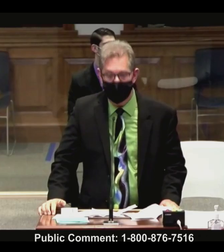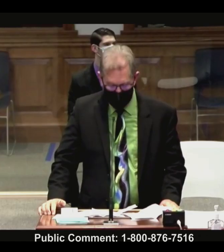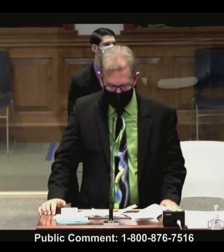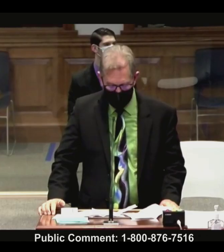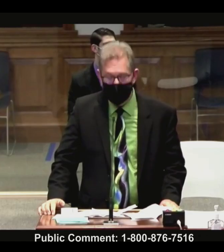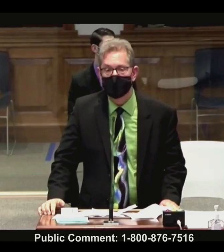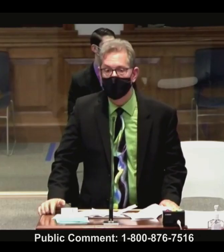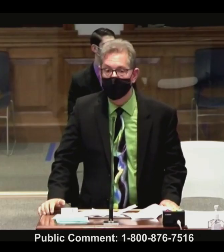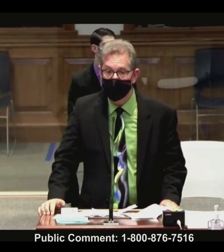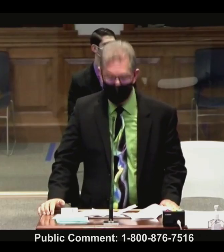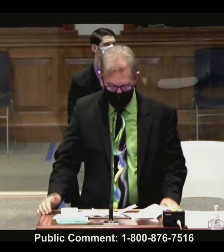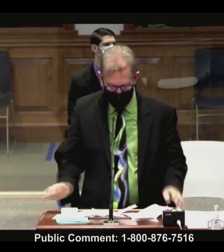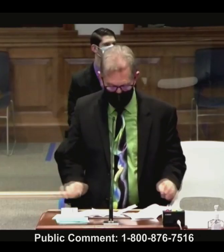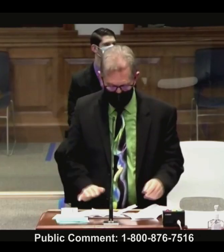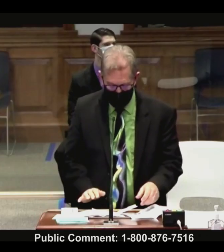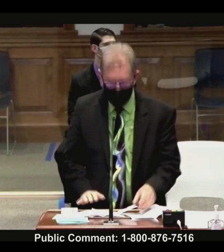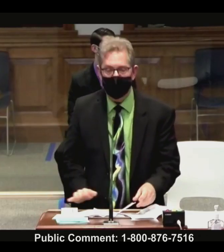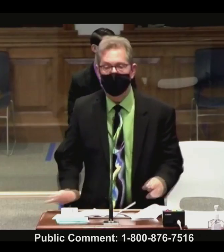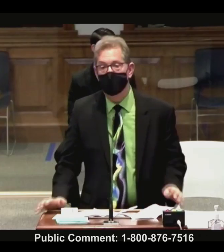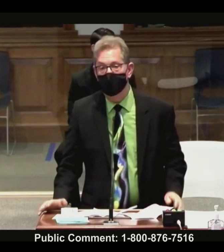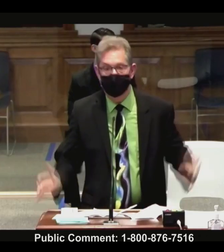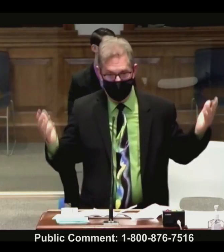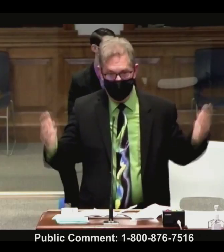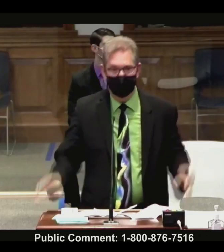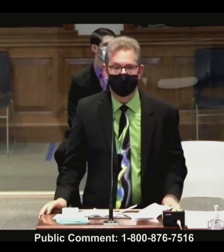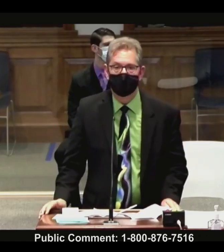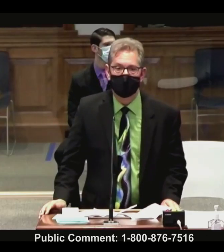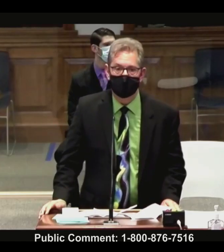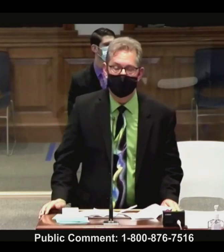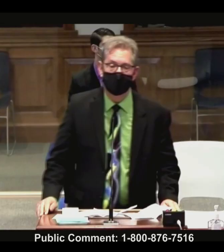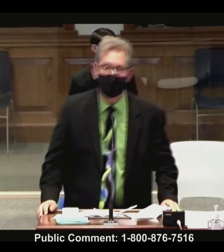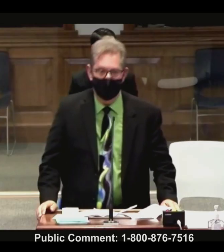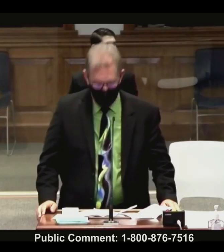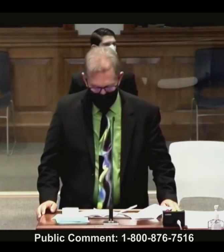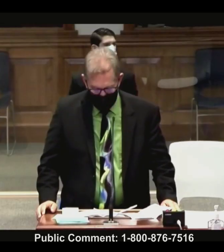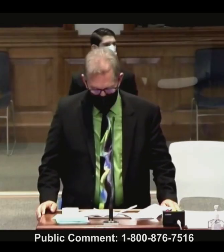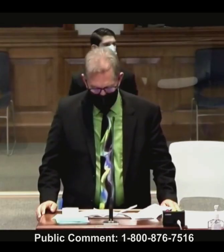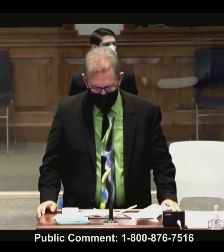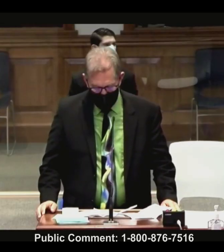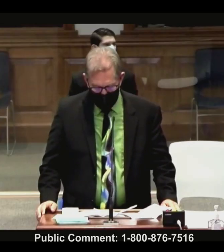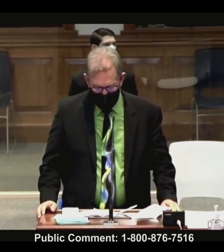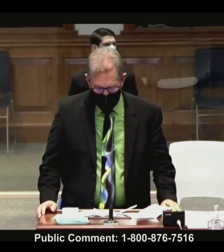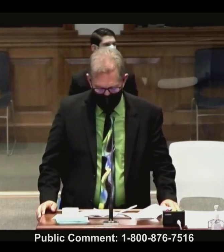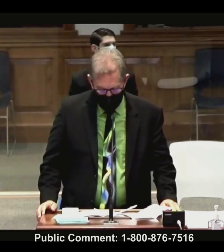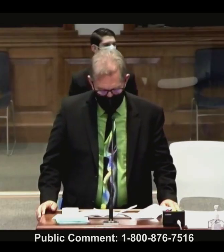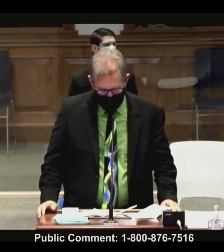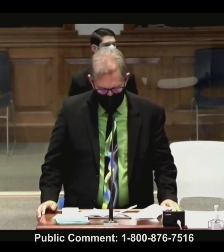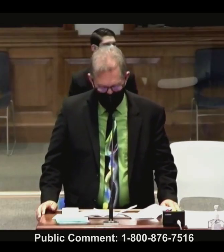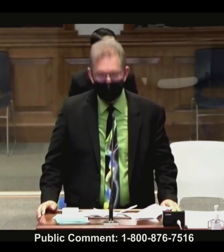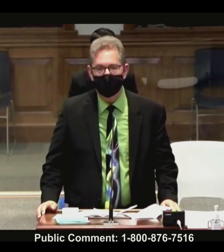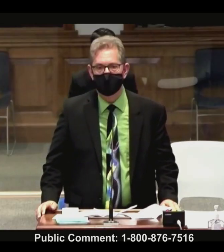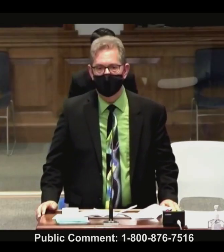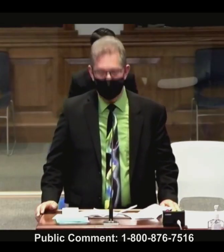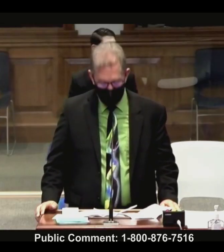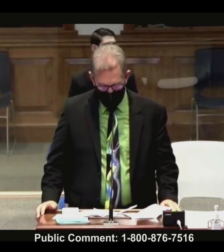department. So I want to thank her. And I also would be remiss if I did not recognize the employees of the